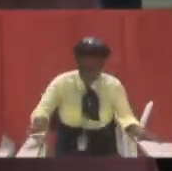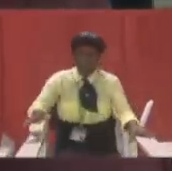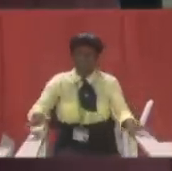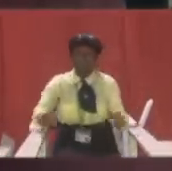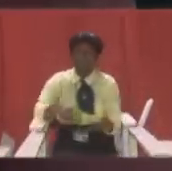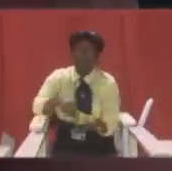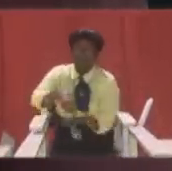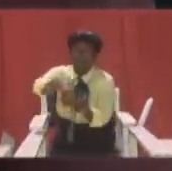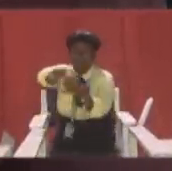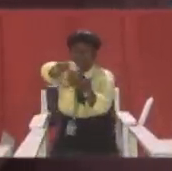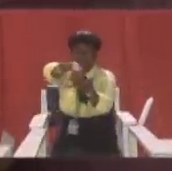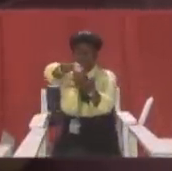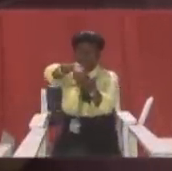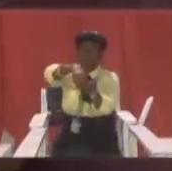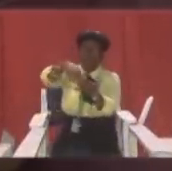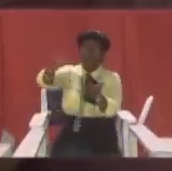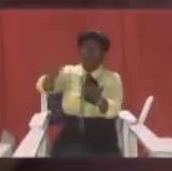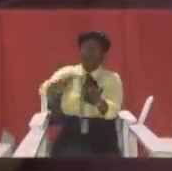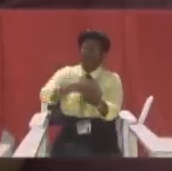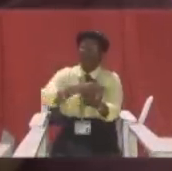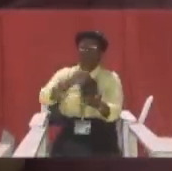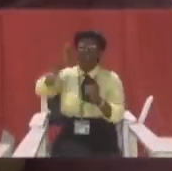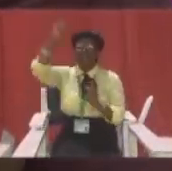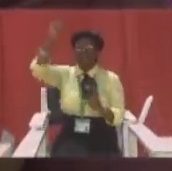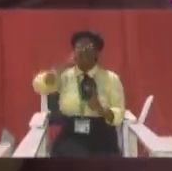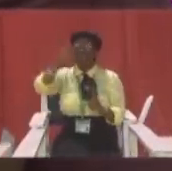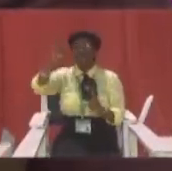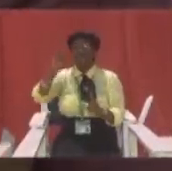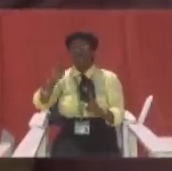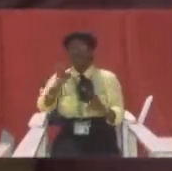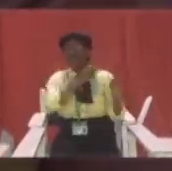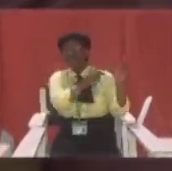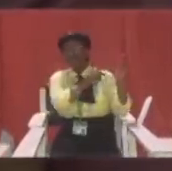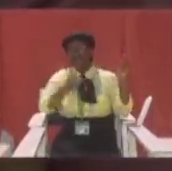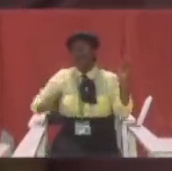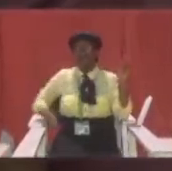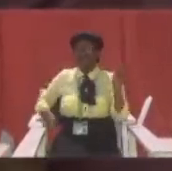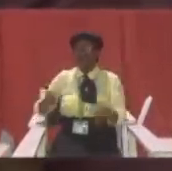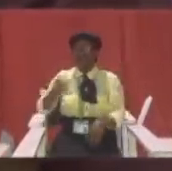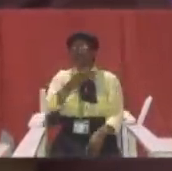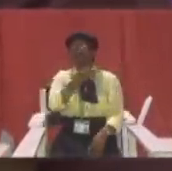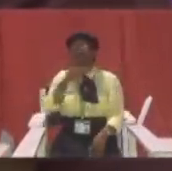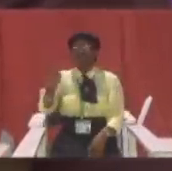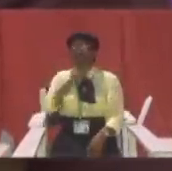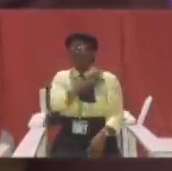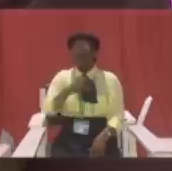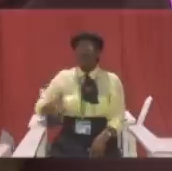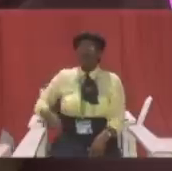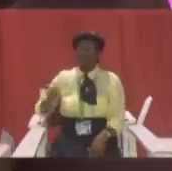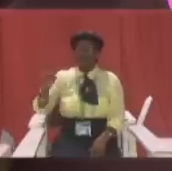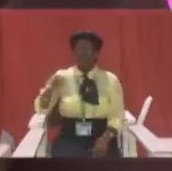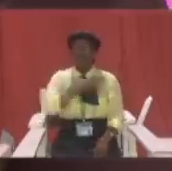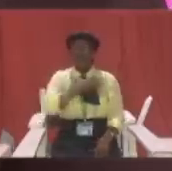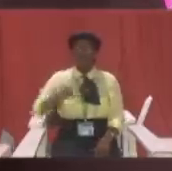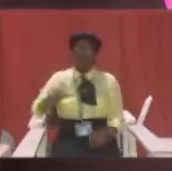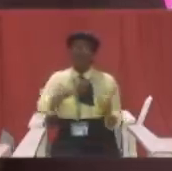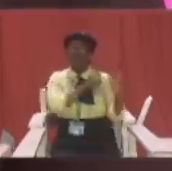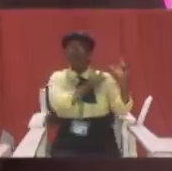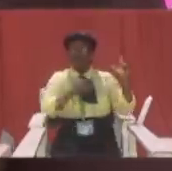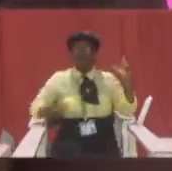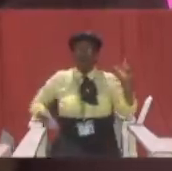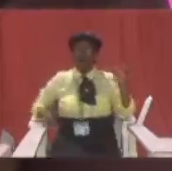Almighty Father, He is King of Kings and Lord